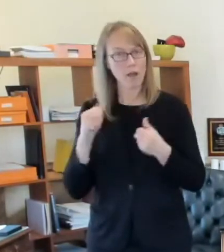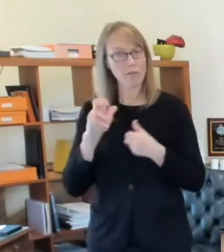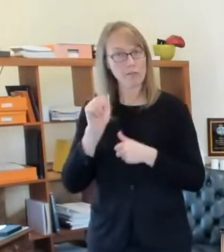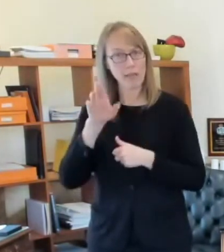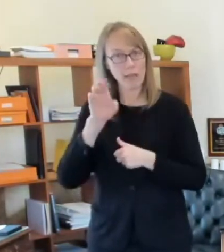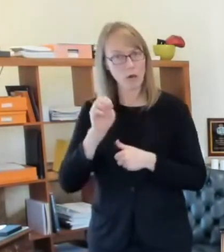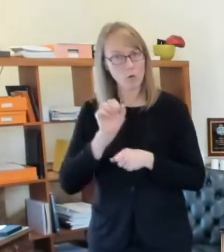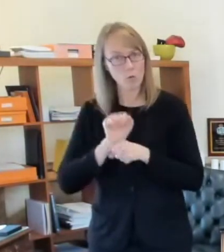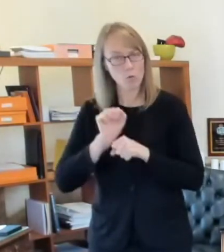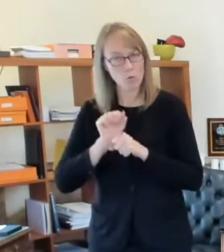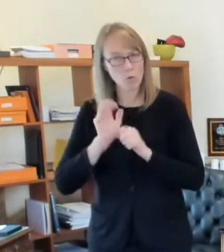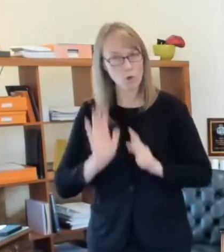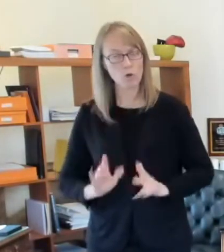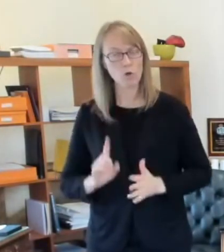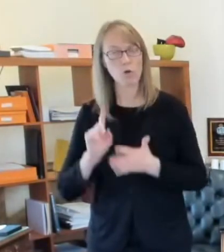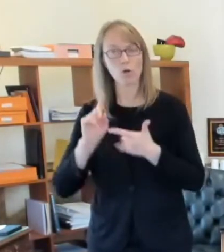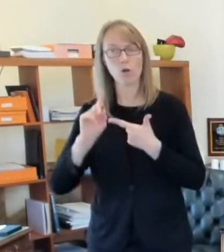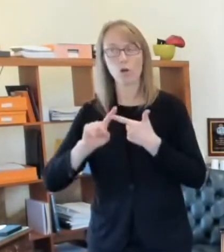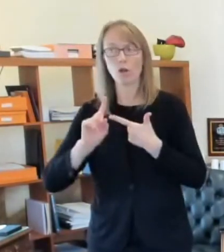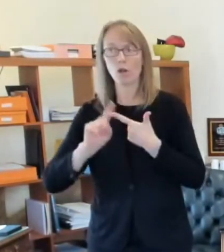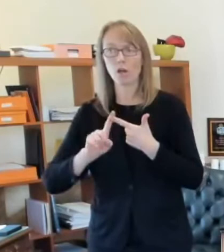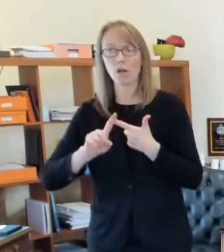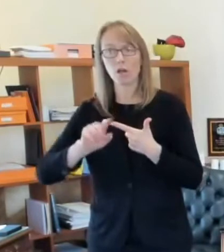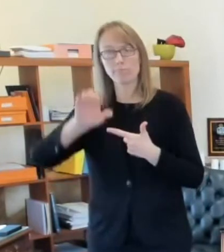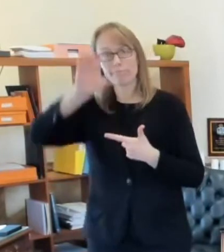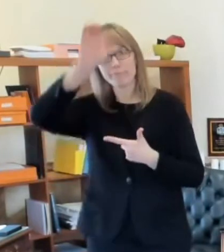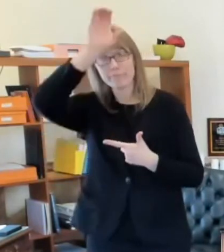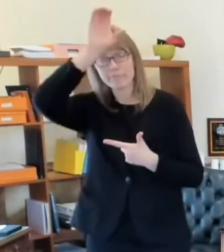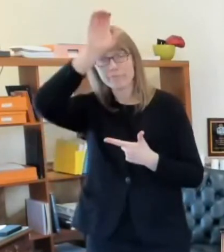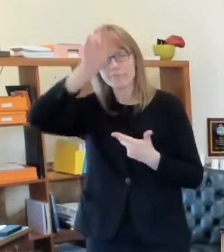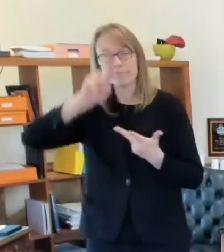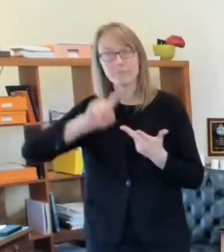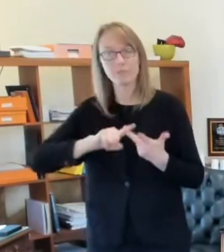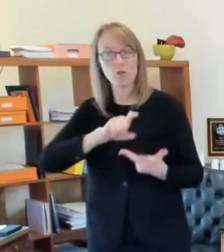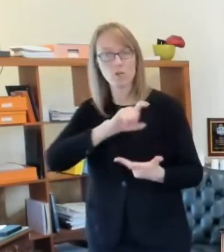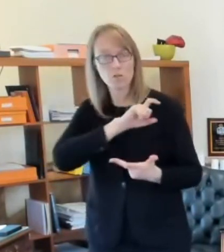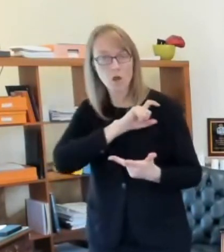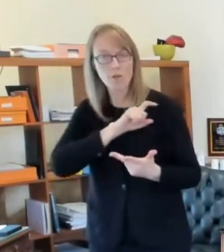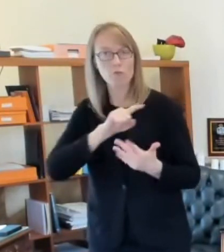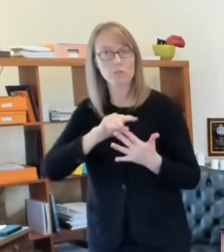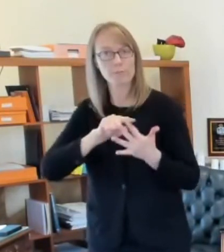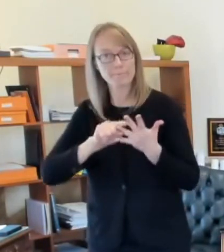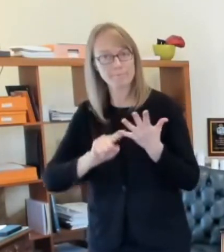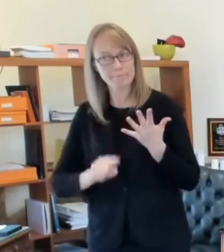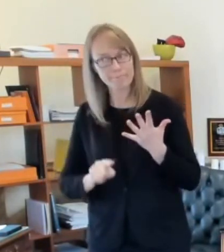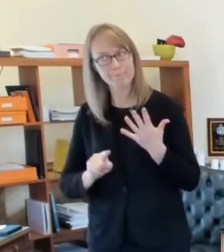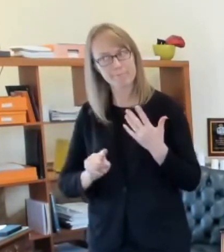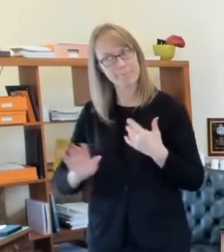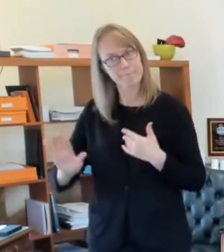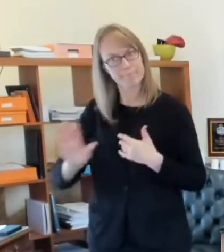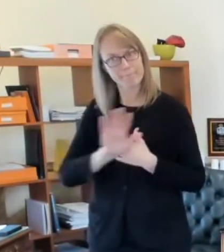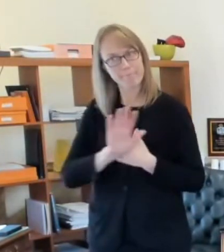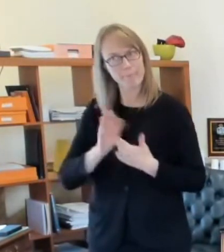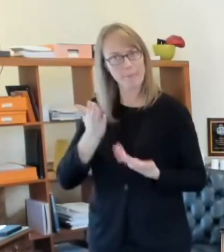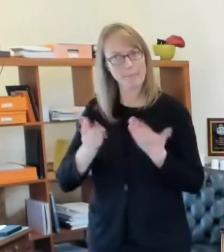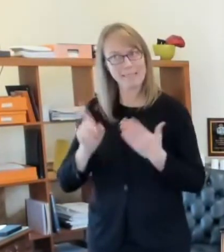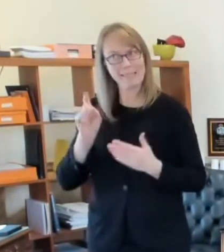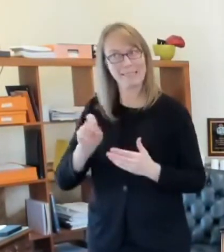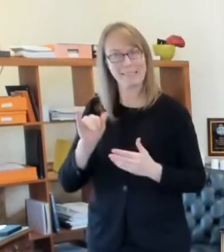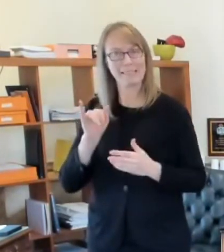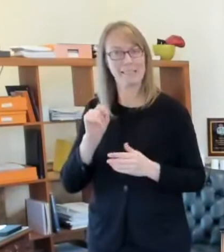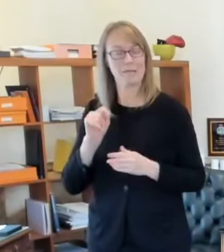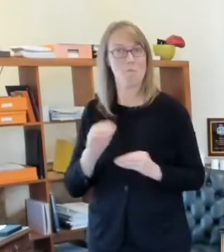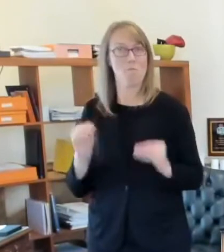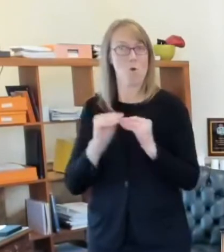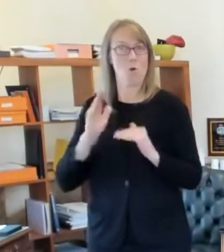vaccine away from somebody else who needs it even more than I do. But yes, I would certainly take it in public.